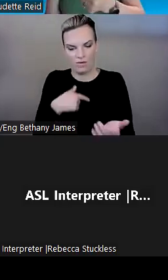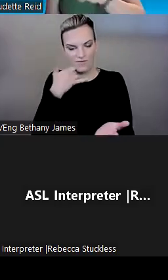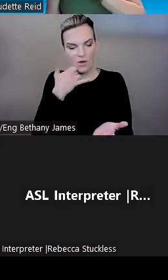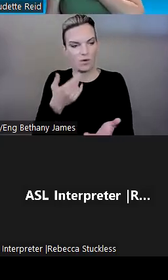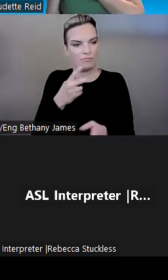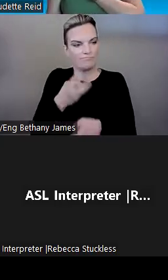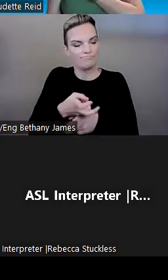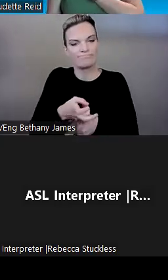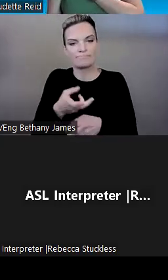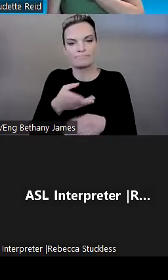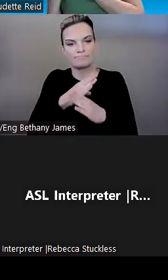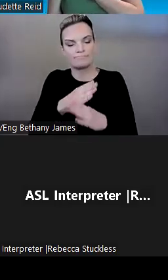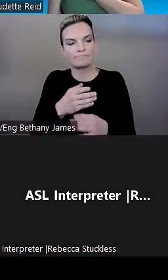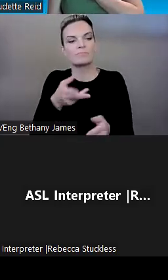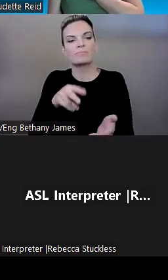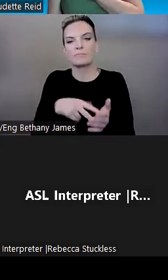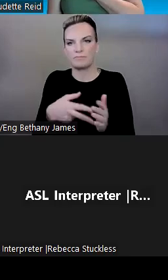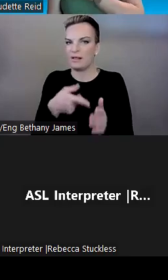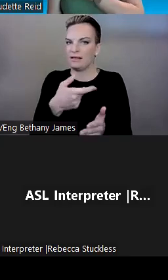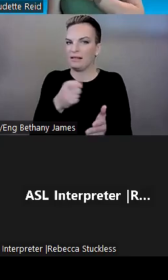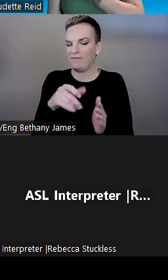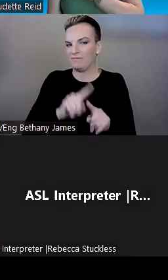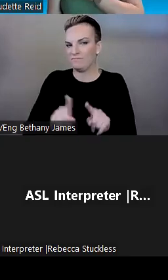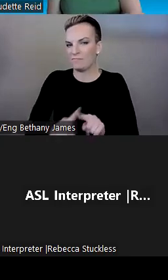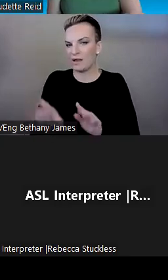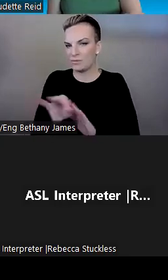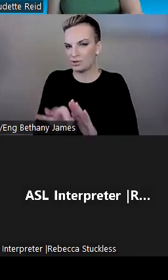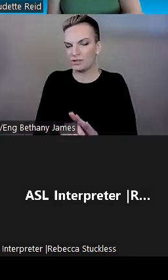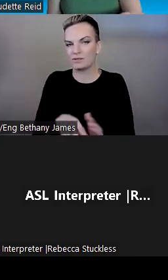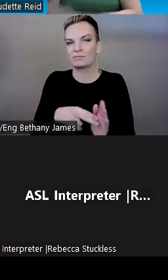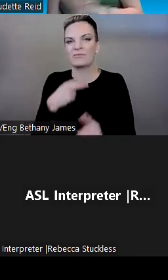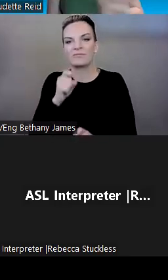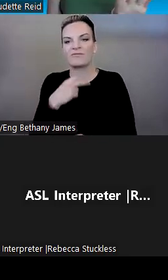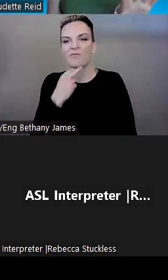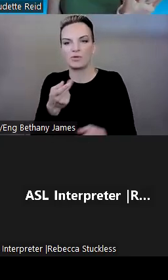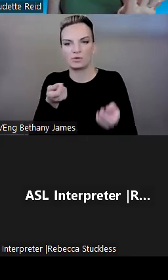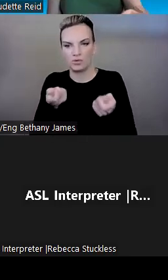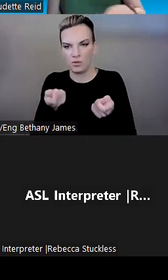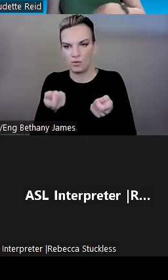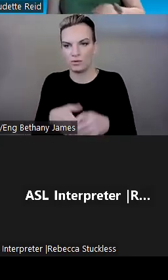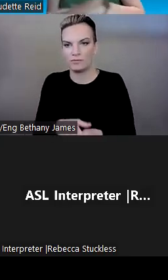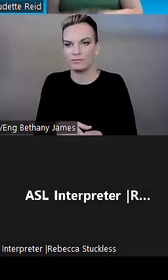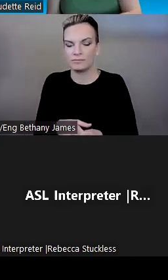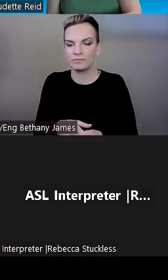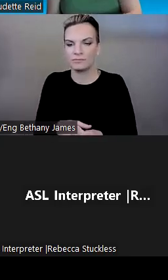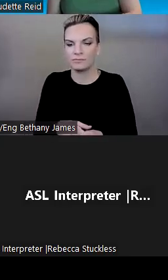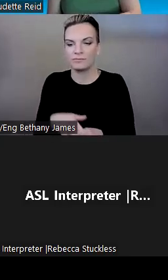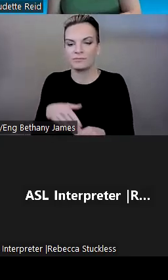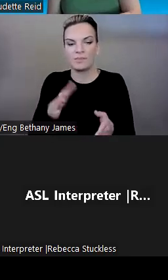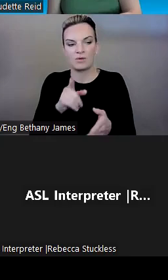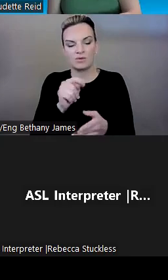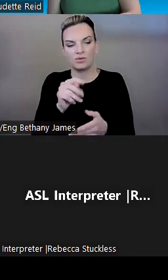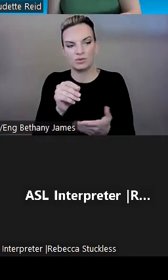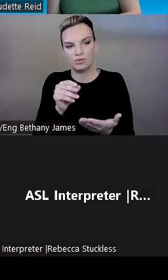then there are some things that really can help. Voice control allows you to navigate your device using